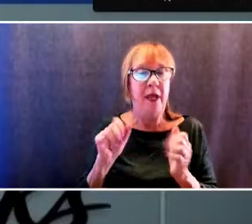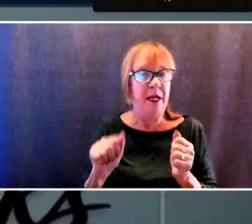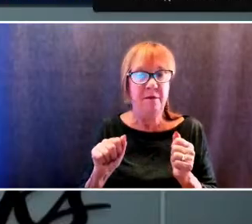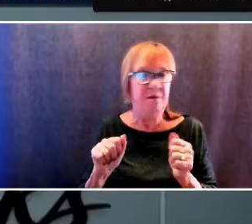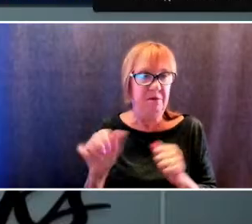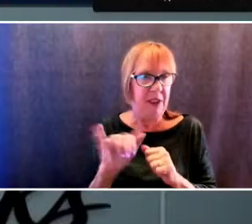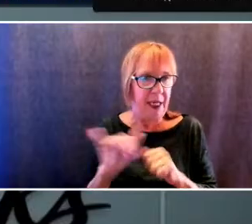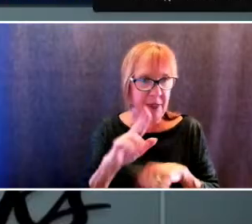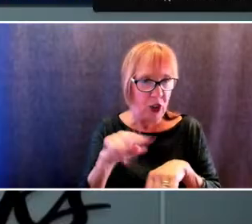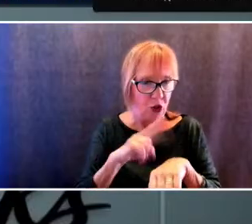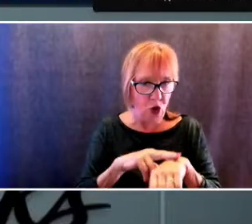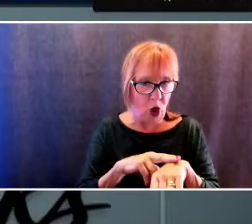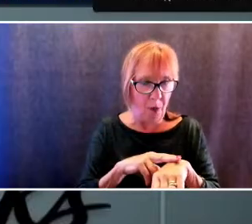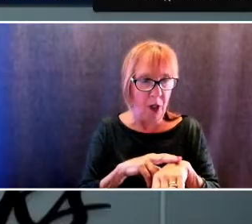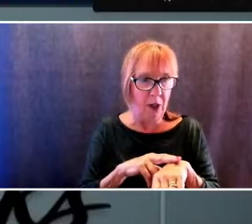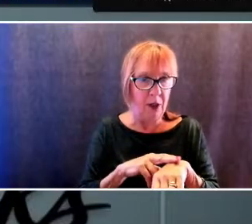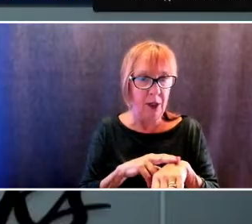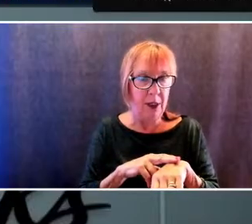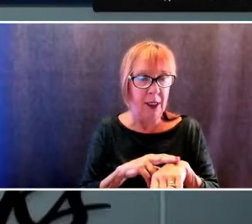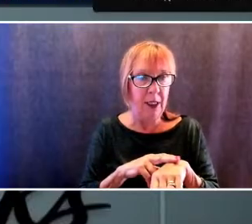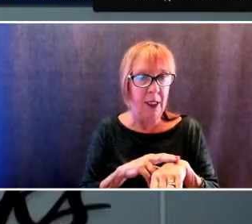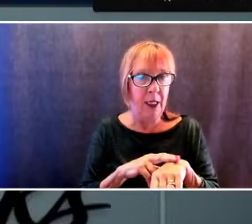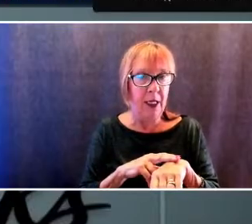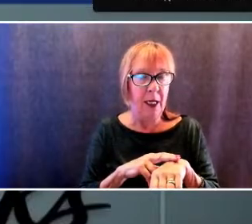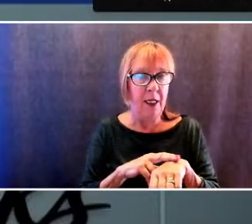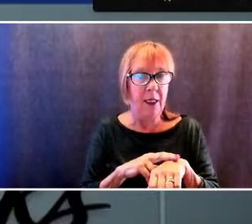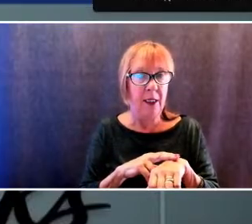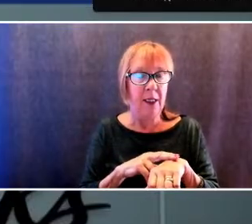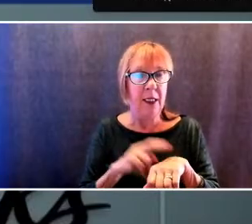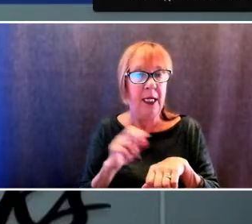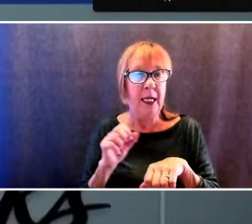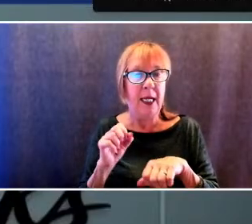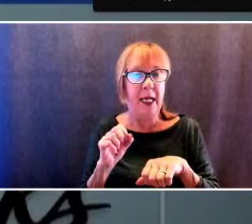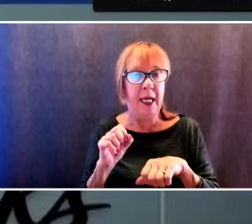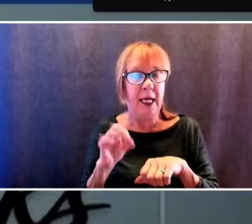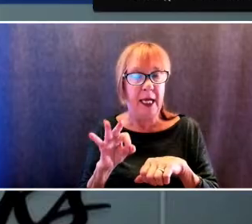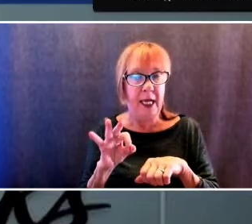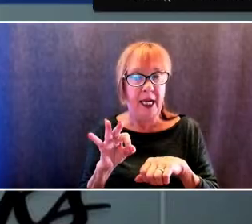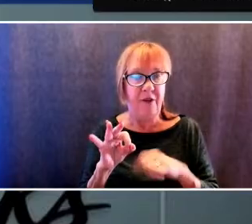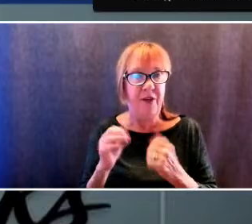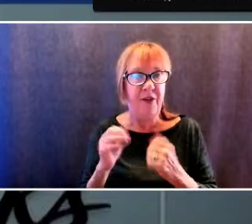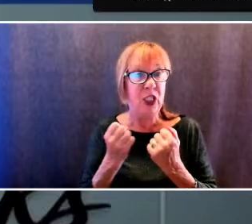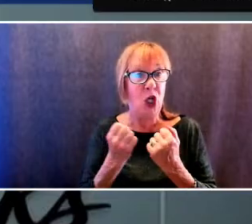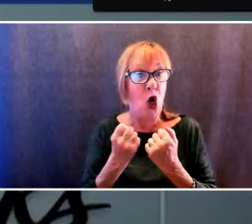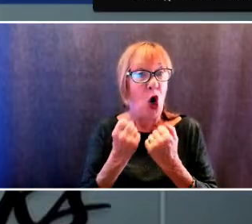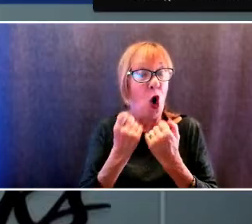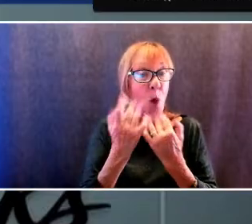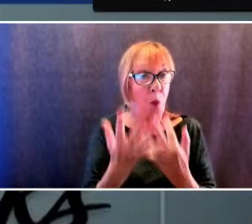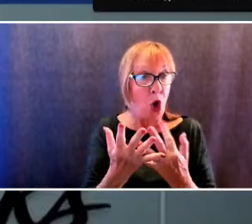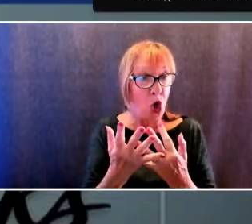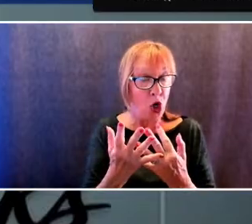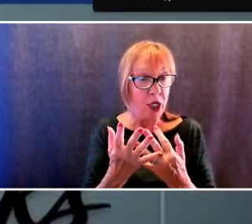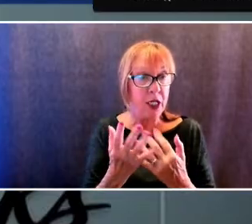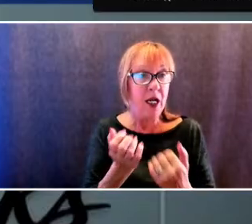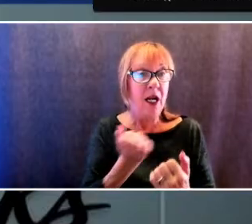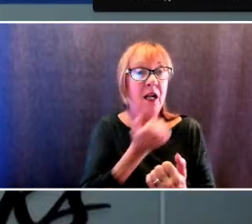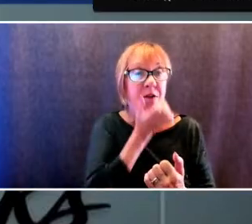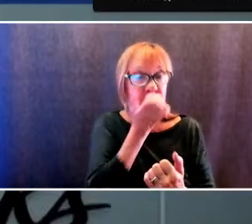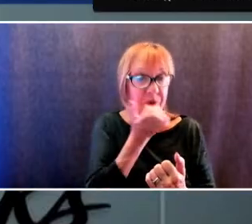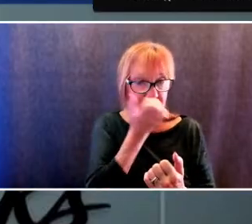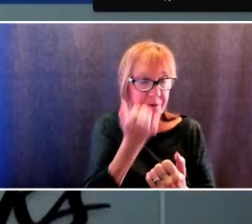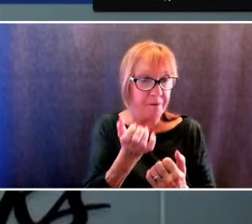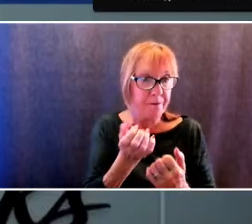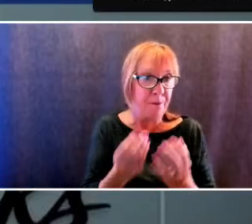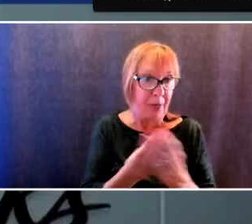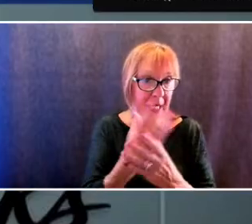would, as long as it's not burn debris. Burn material, including vegetation, needs to go to one of the approved landfill